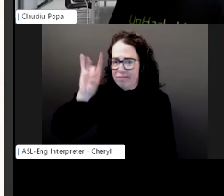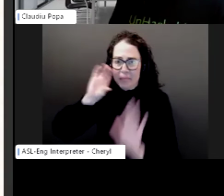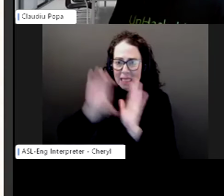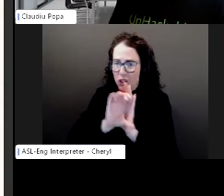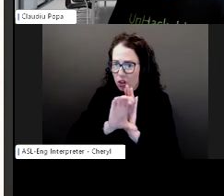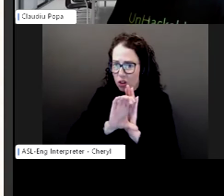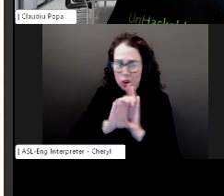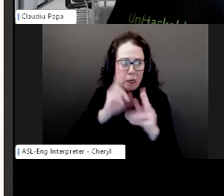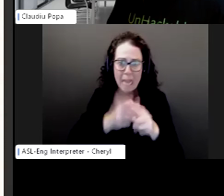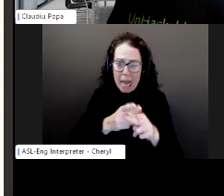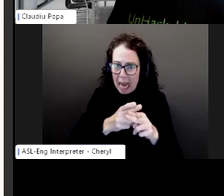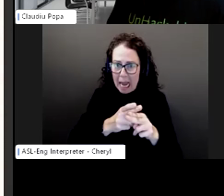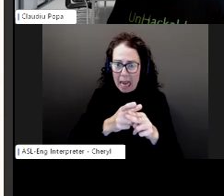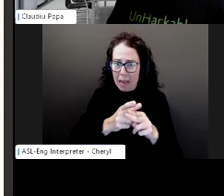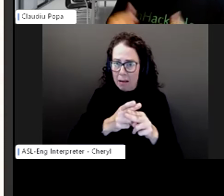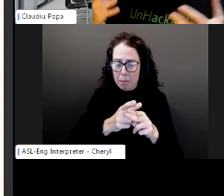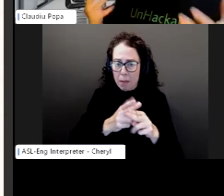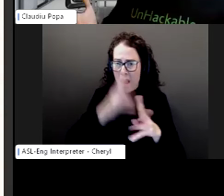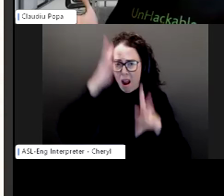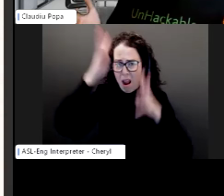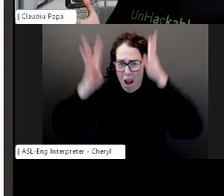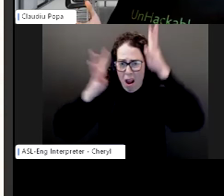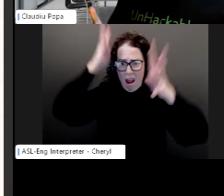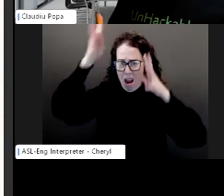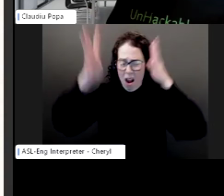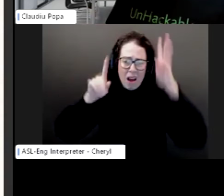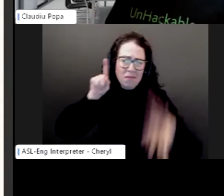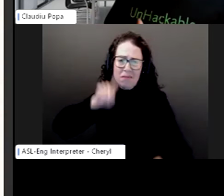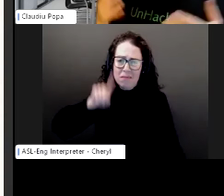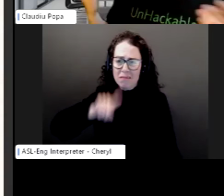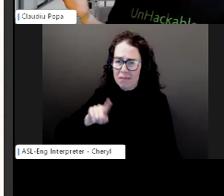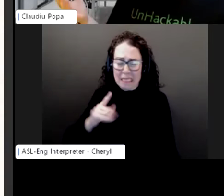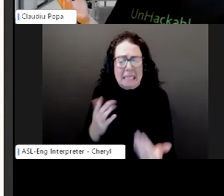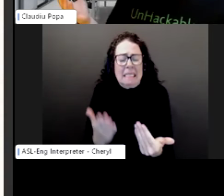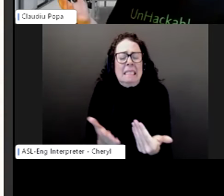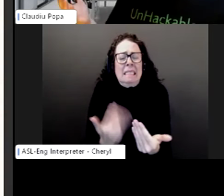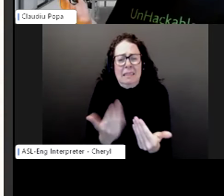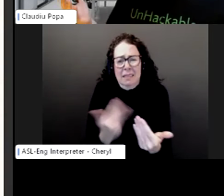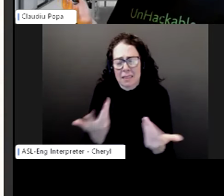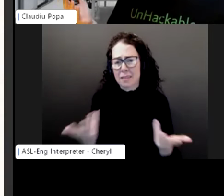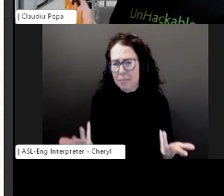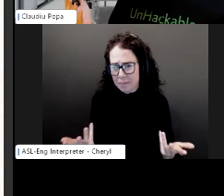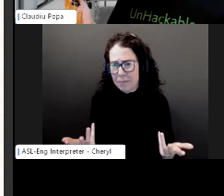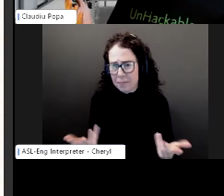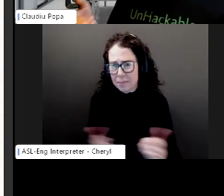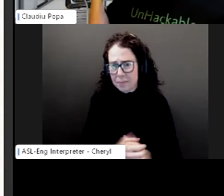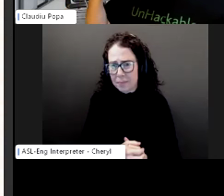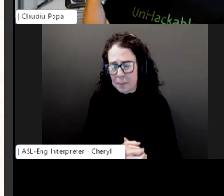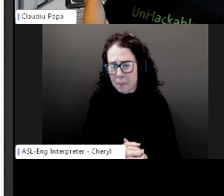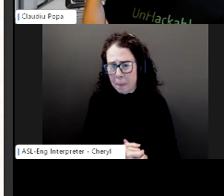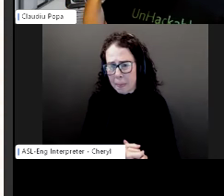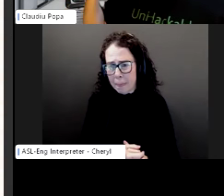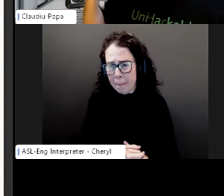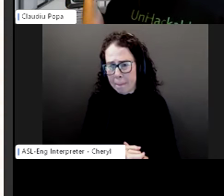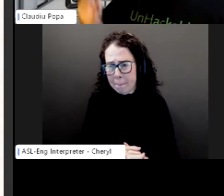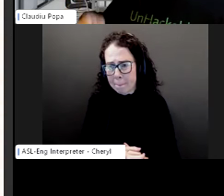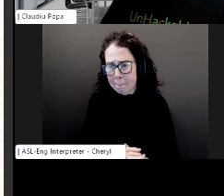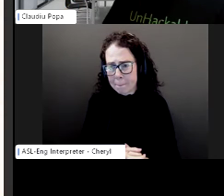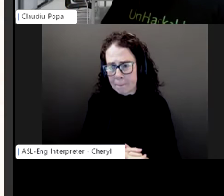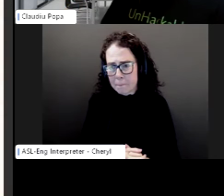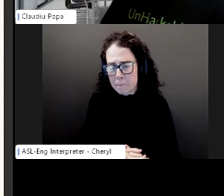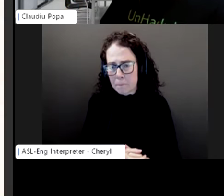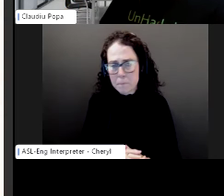same name as their own friends, even though they might end up having the same friend on their